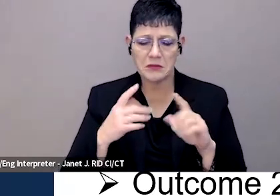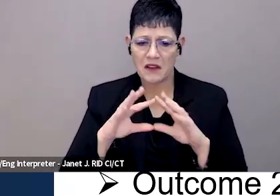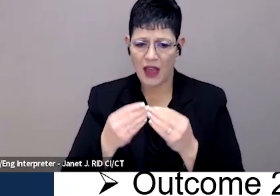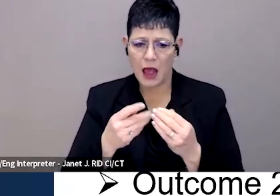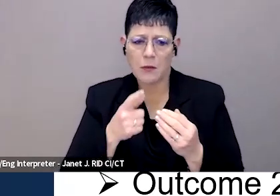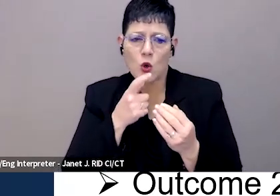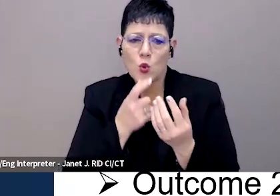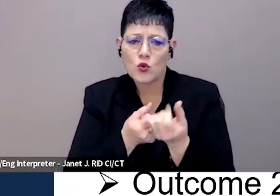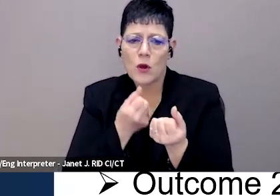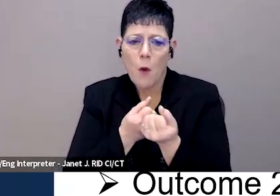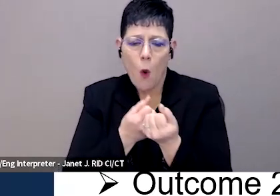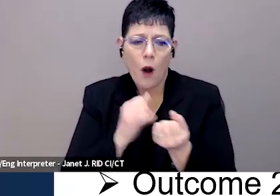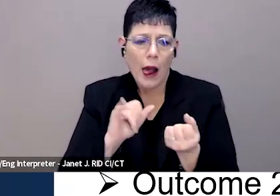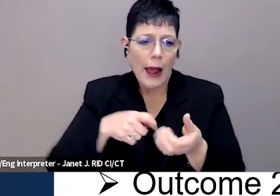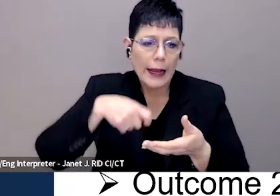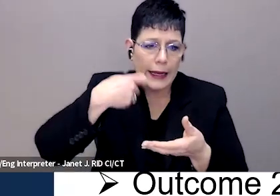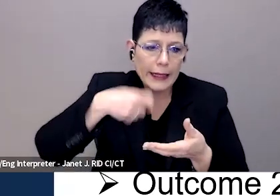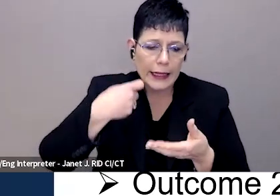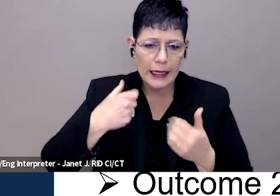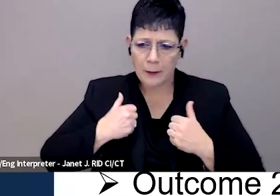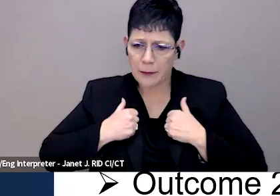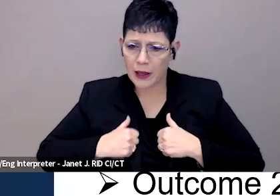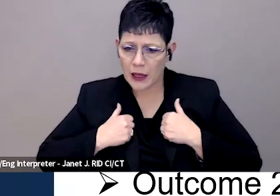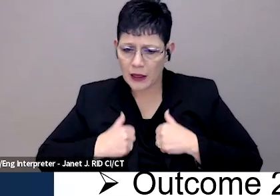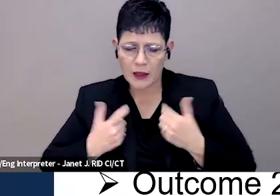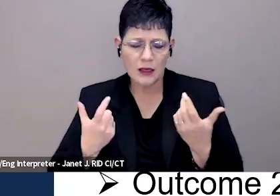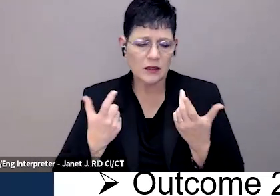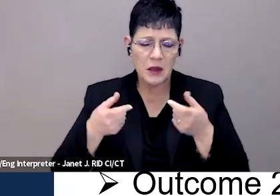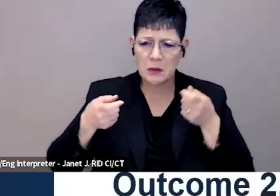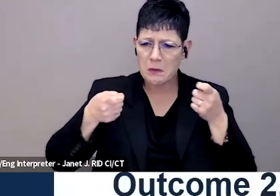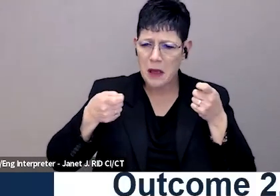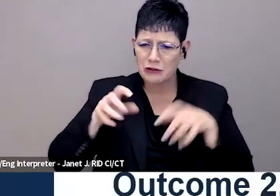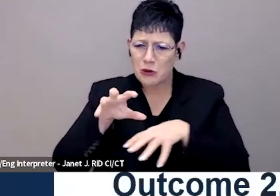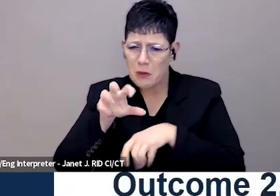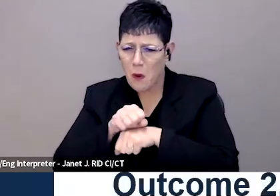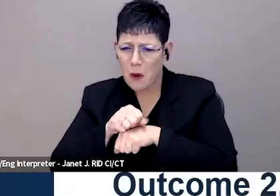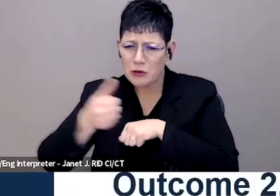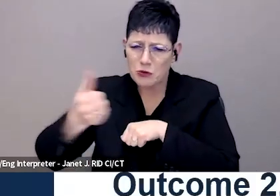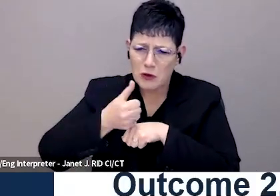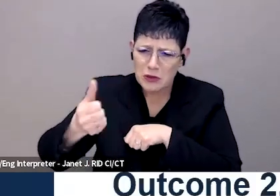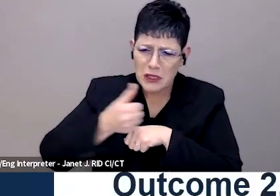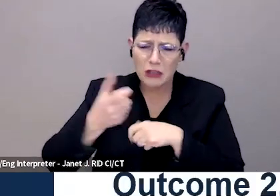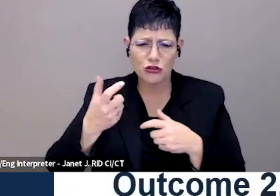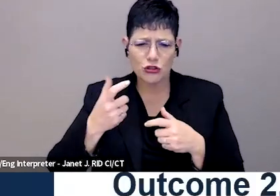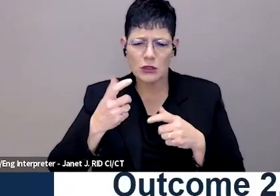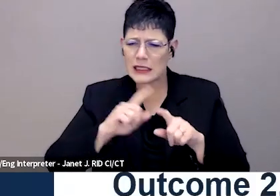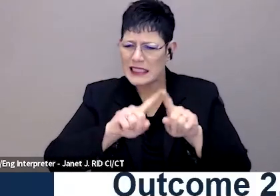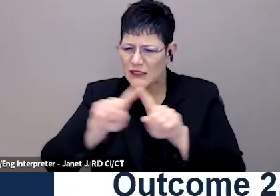helping them with things like eating, bathing, and dressing, and managing appointments, coordinating care across